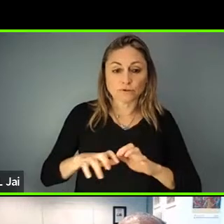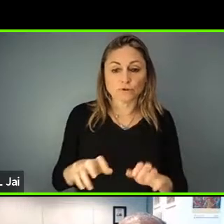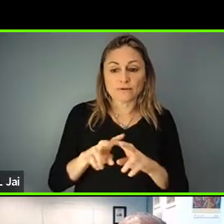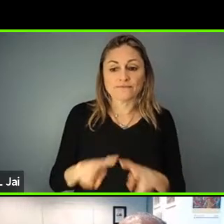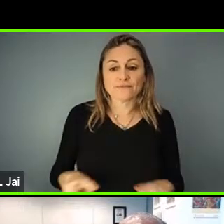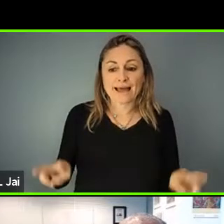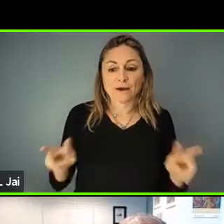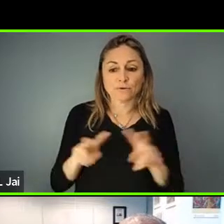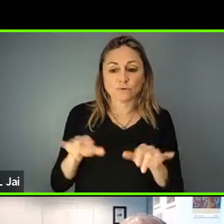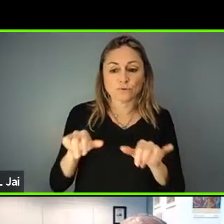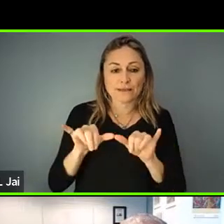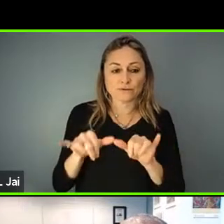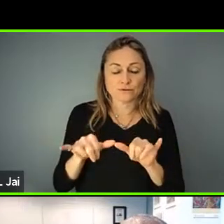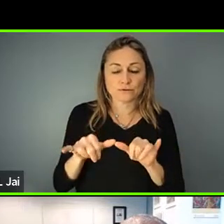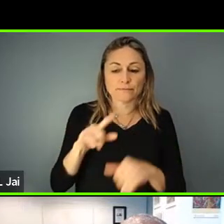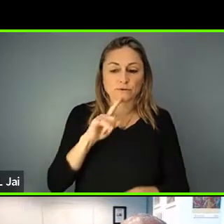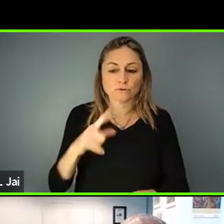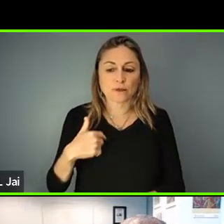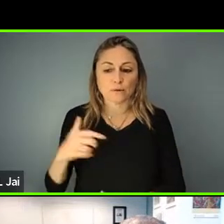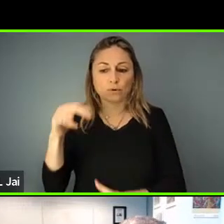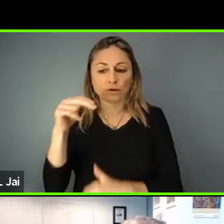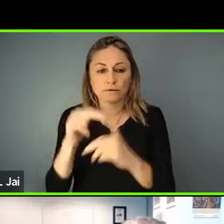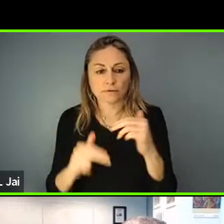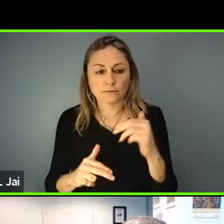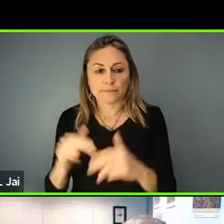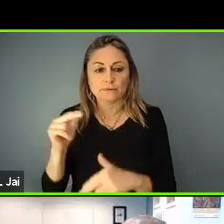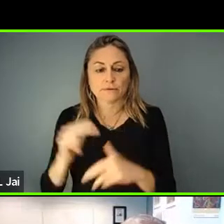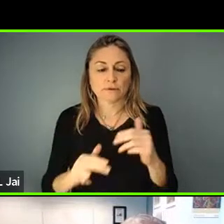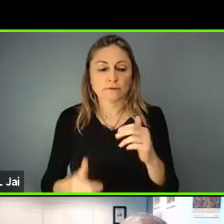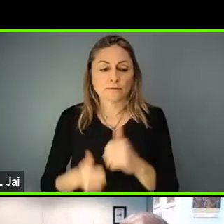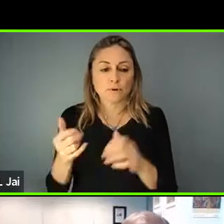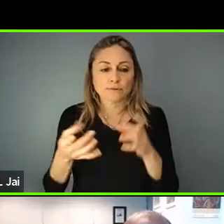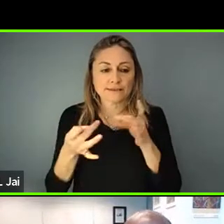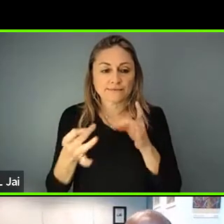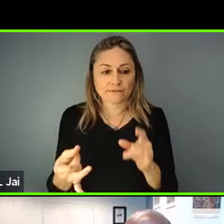to make sure that we are building the most efficient